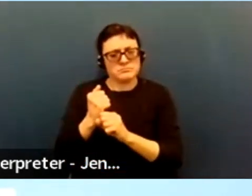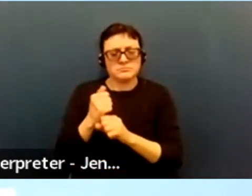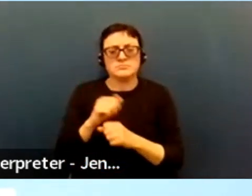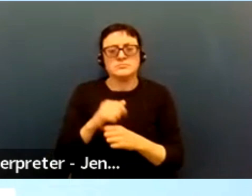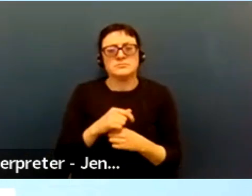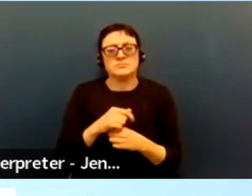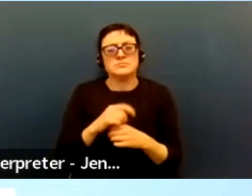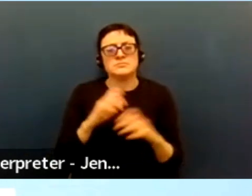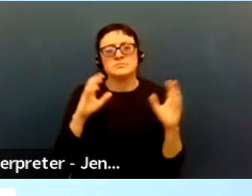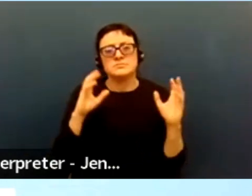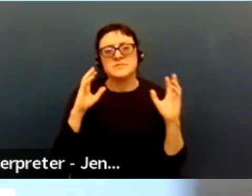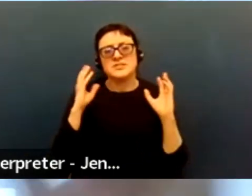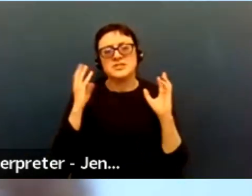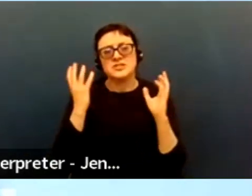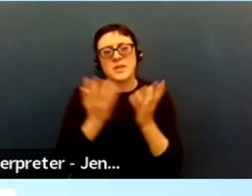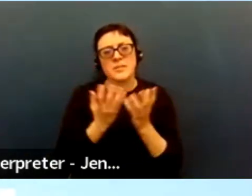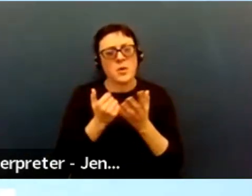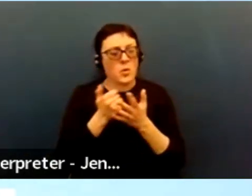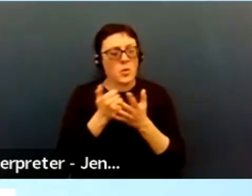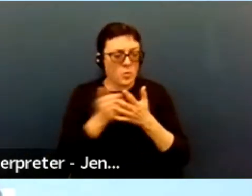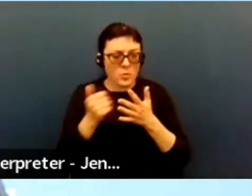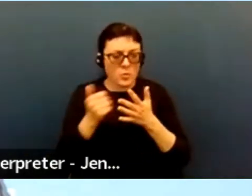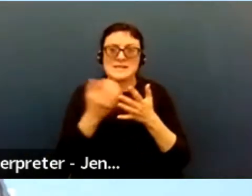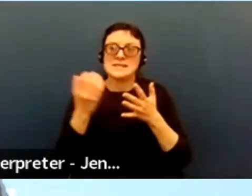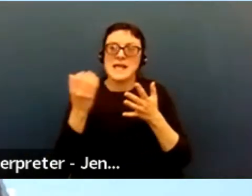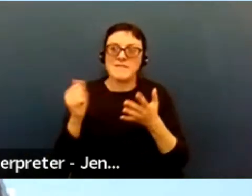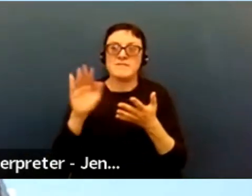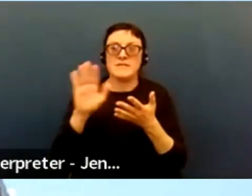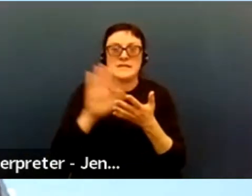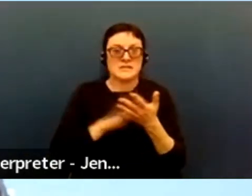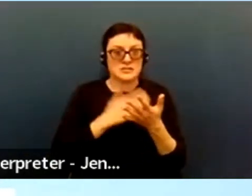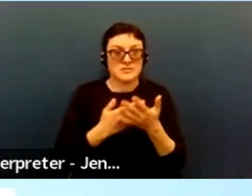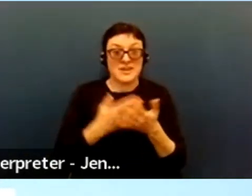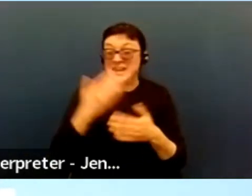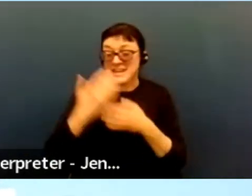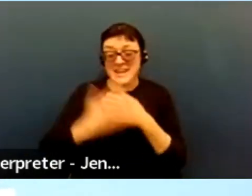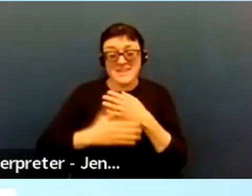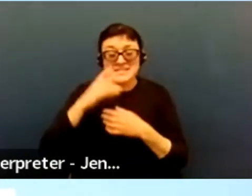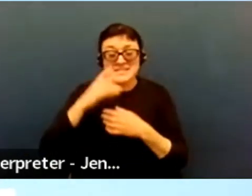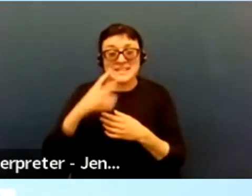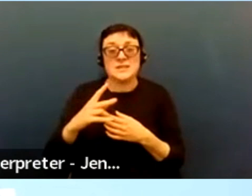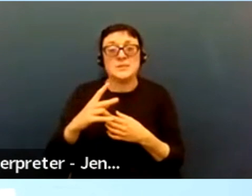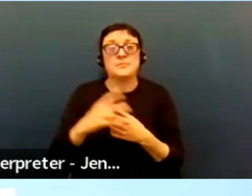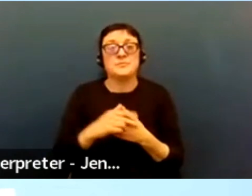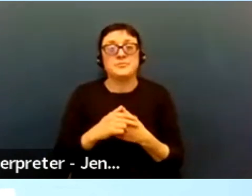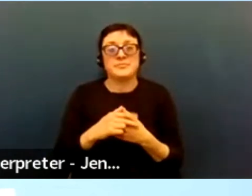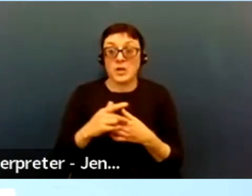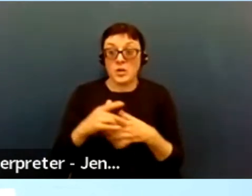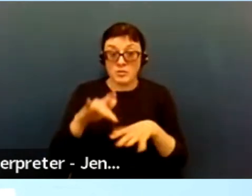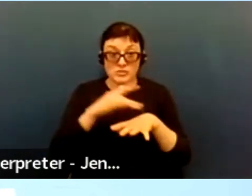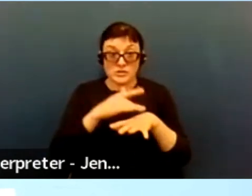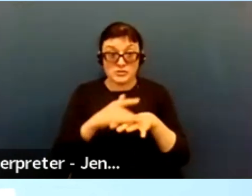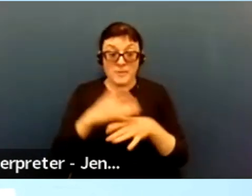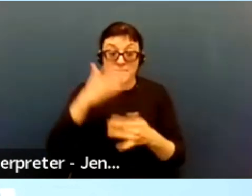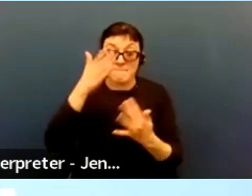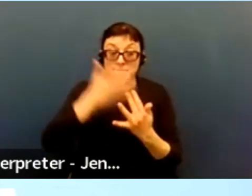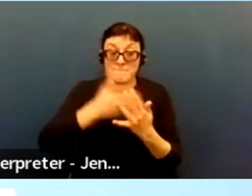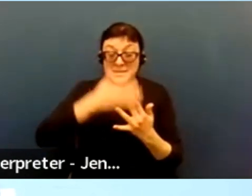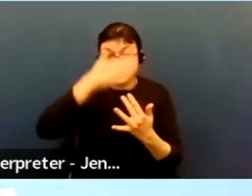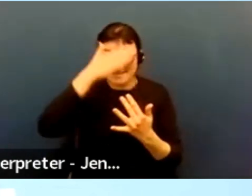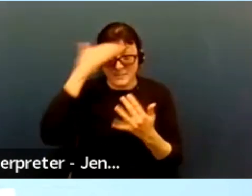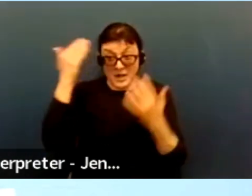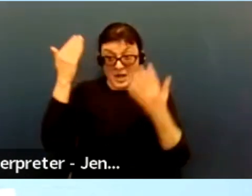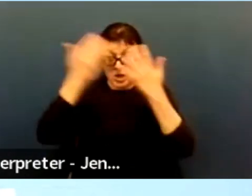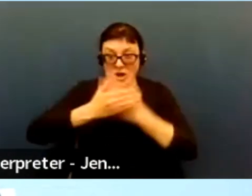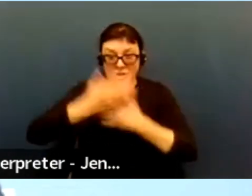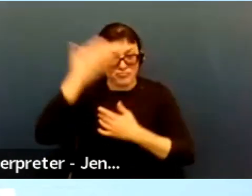lines in Shakespearean ways and just being really committing to it. I mean, Shakespeare is always